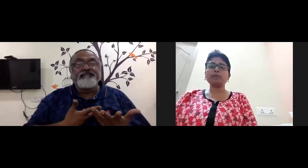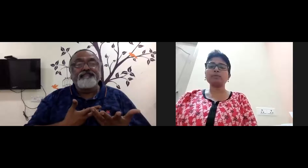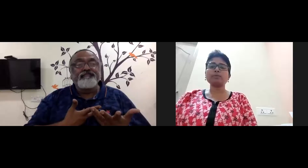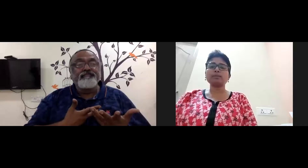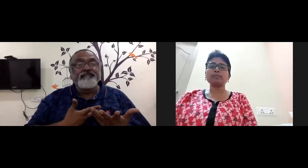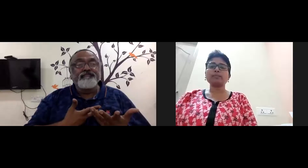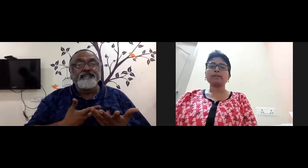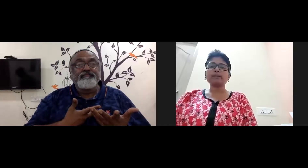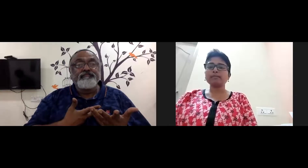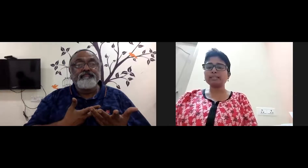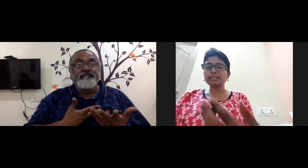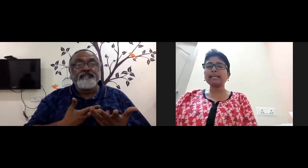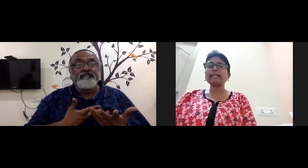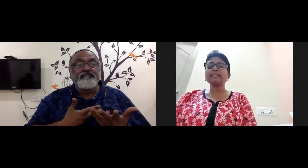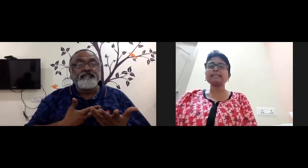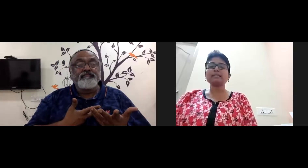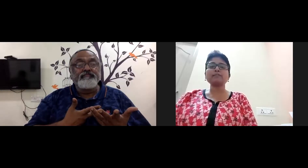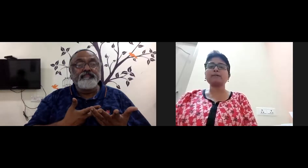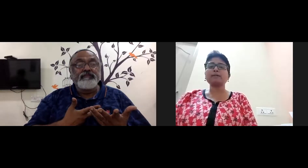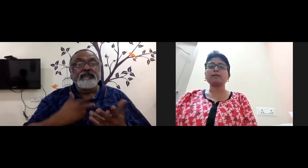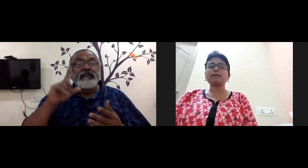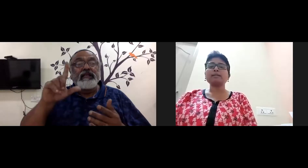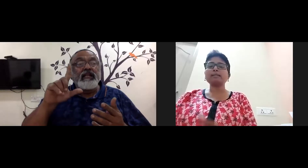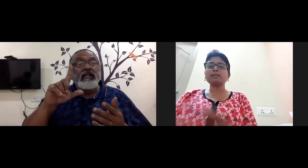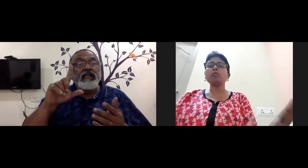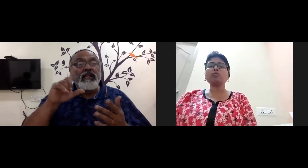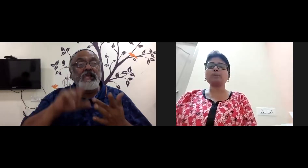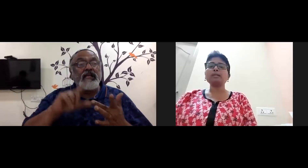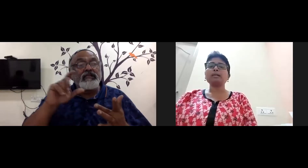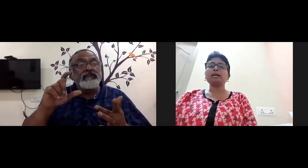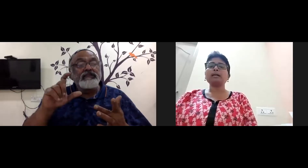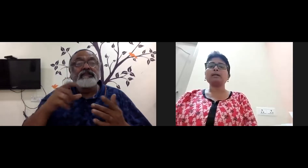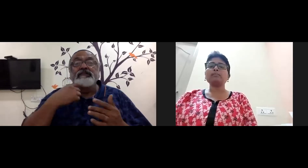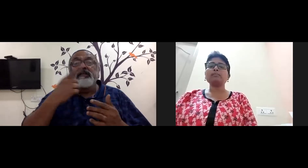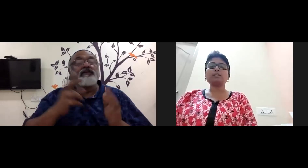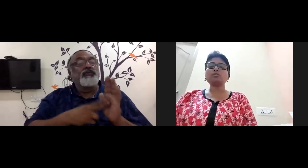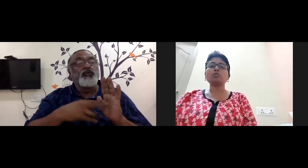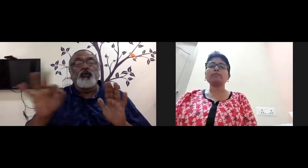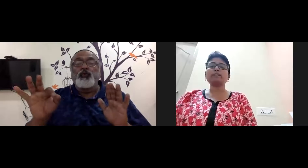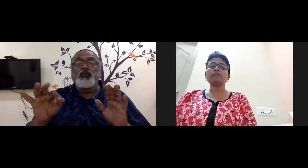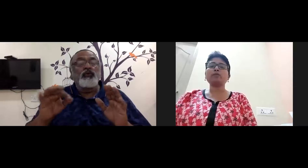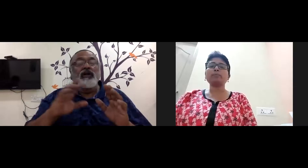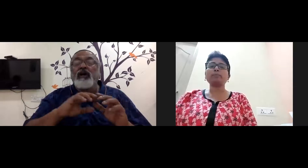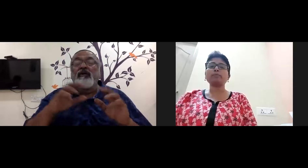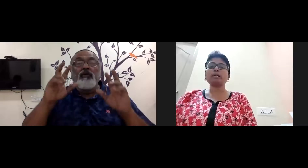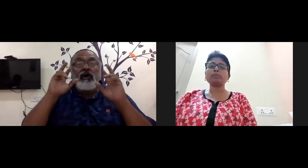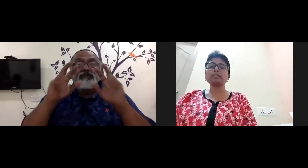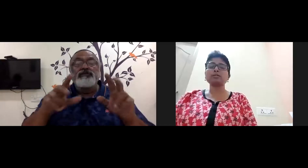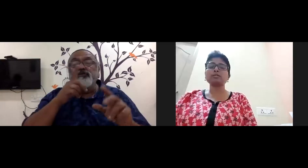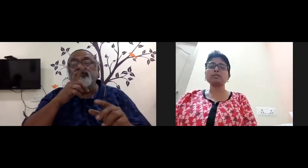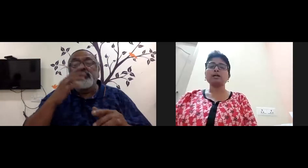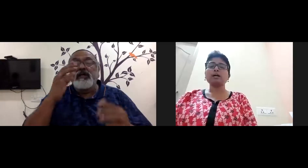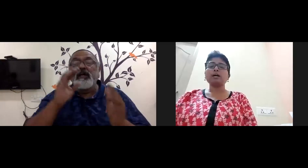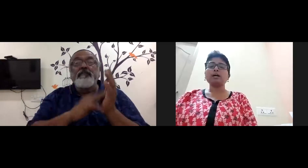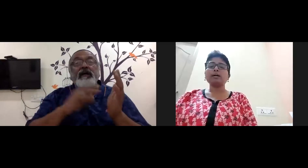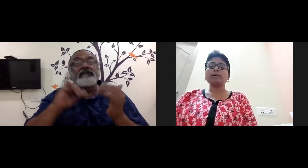I was, even the LIC itself said no to me. There is no coverage for people with multiple